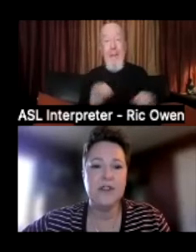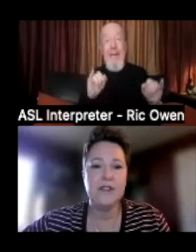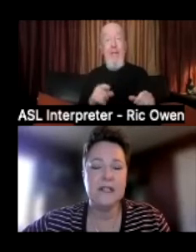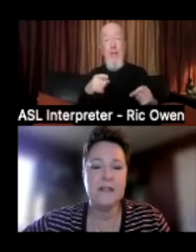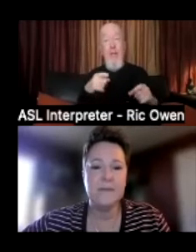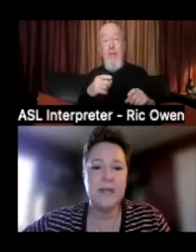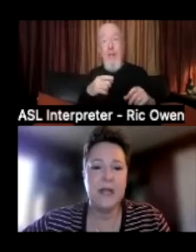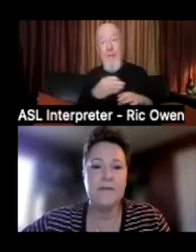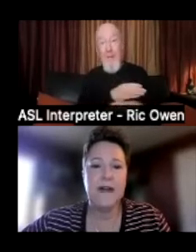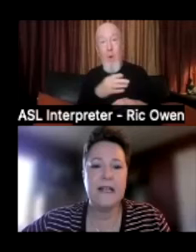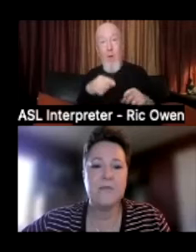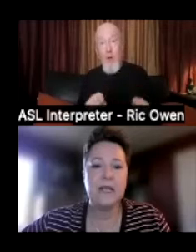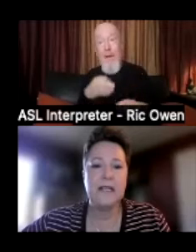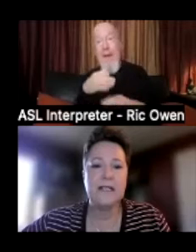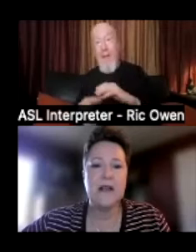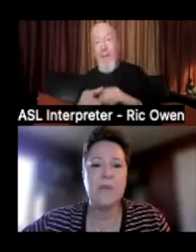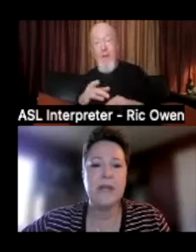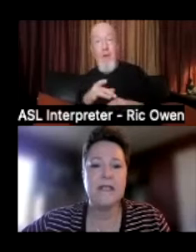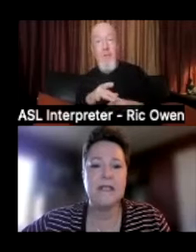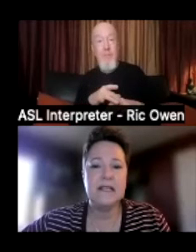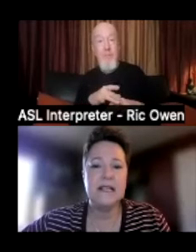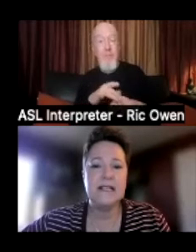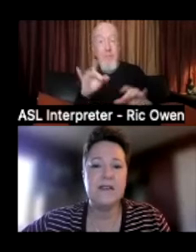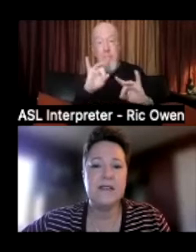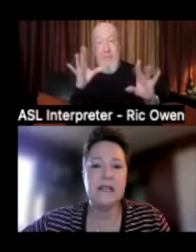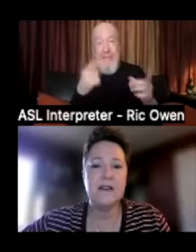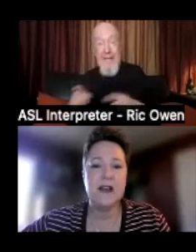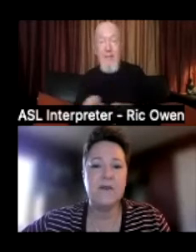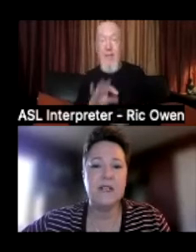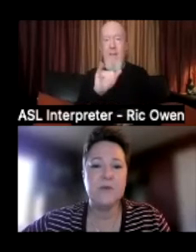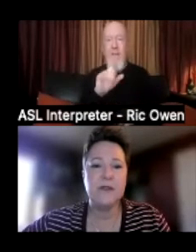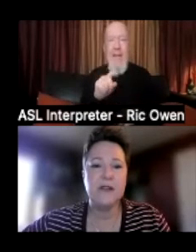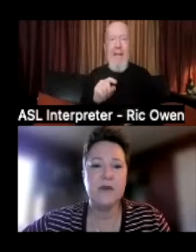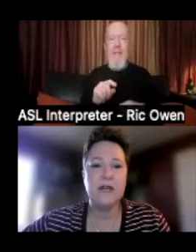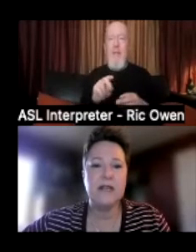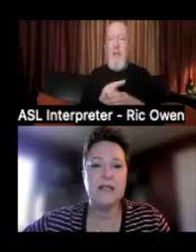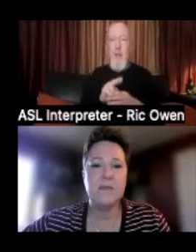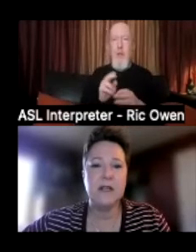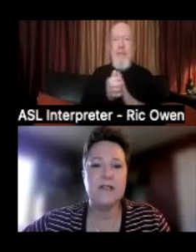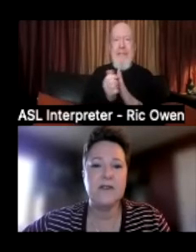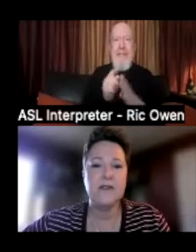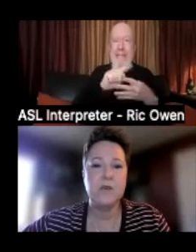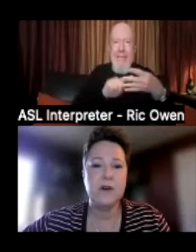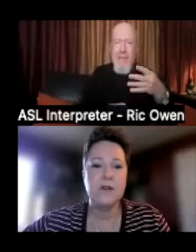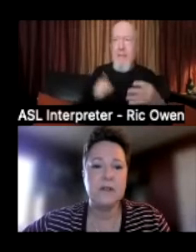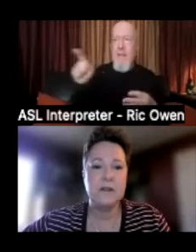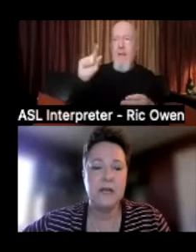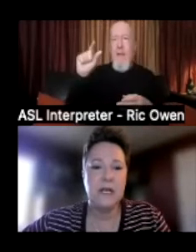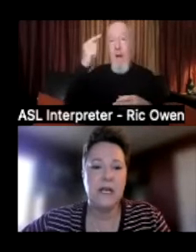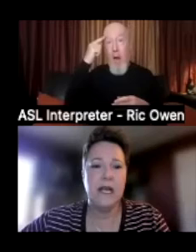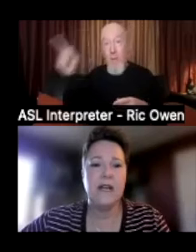after emergencies. FAST blends the competencies and skill sets of governments with community disability service